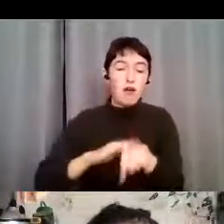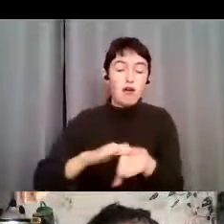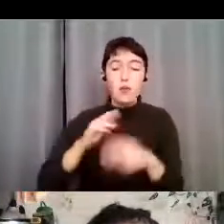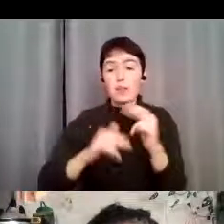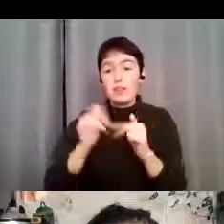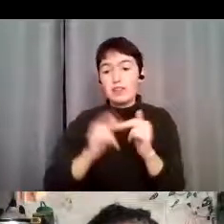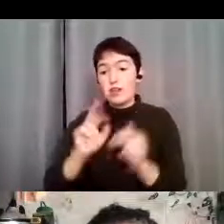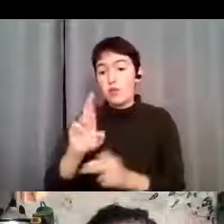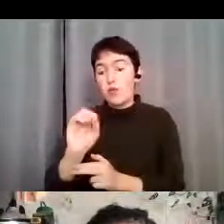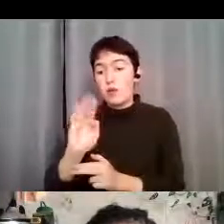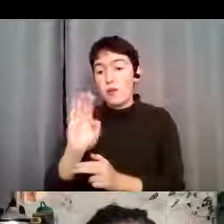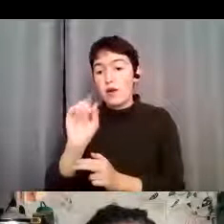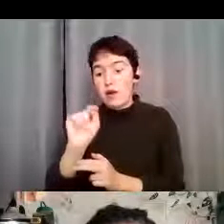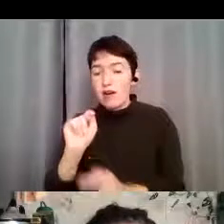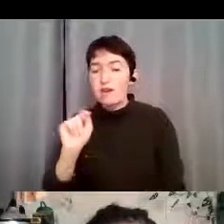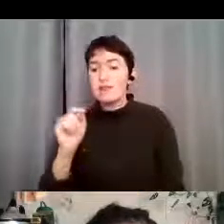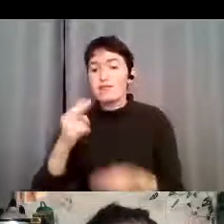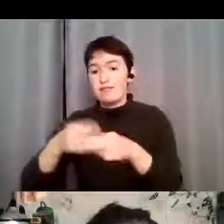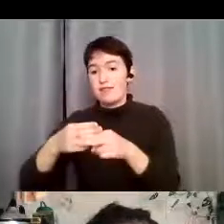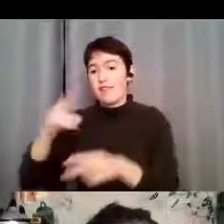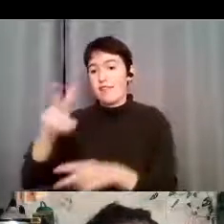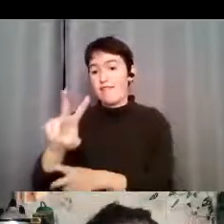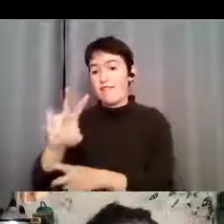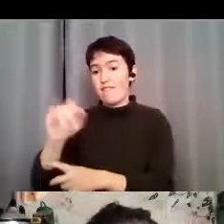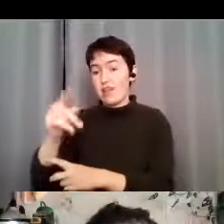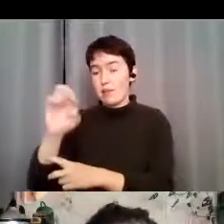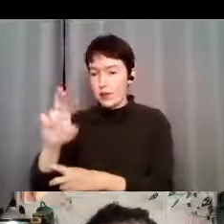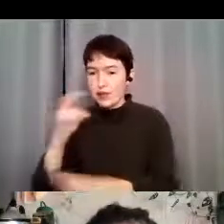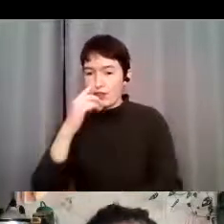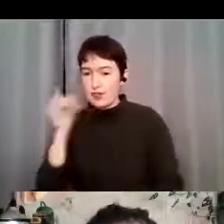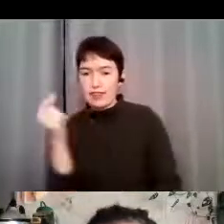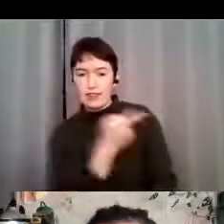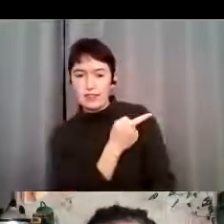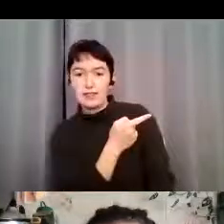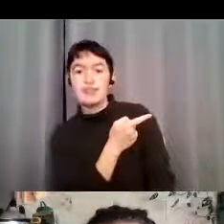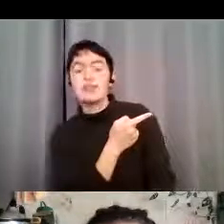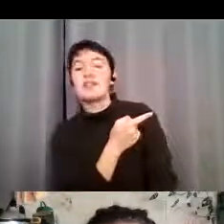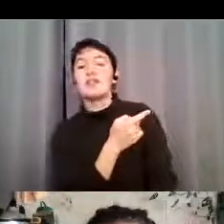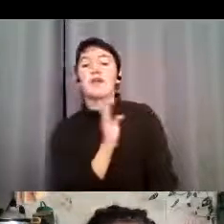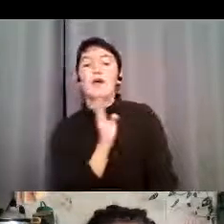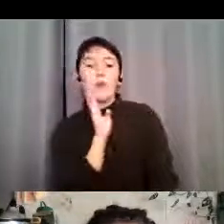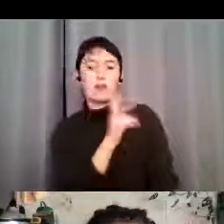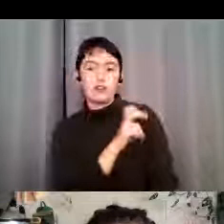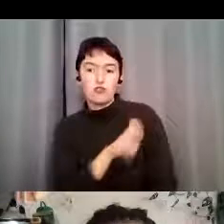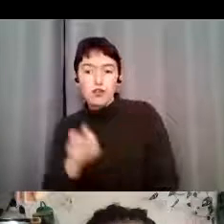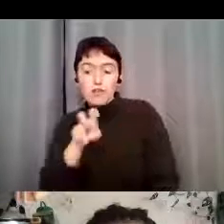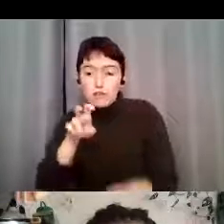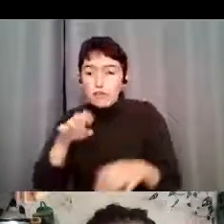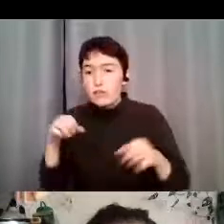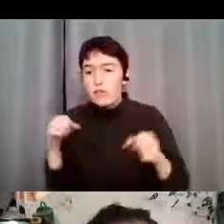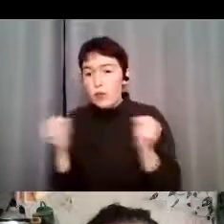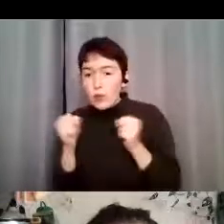Viper, which would look something like this. It's going to go to some of those cold, shadowy places near the south pole of the